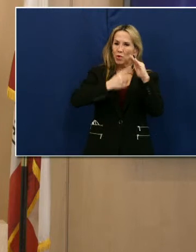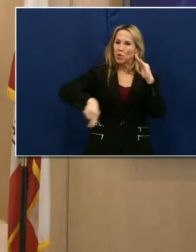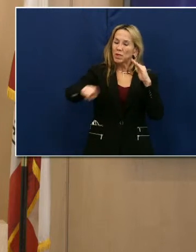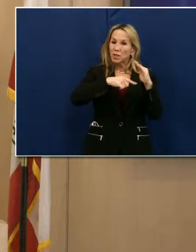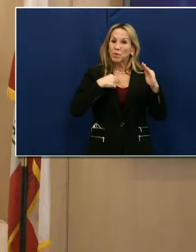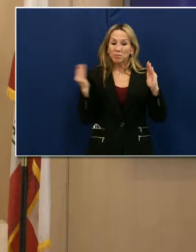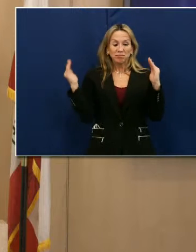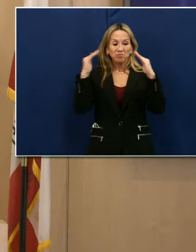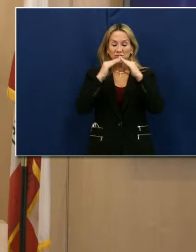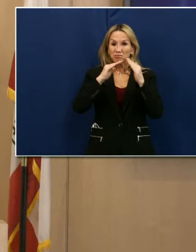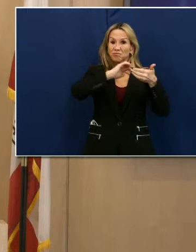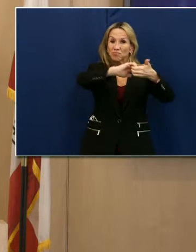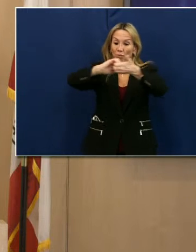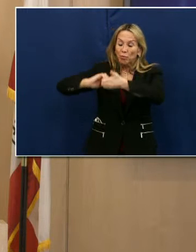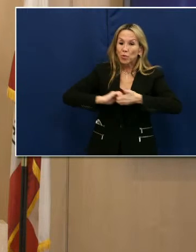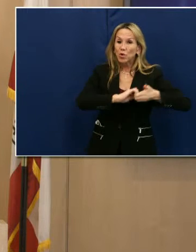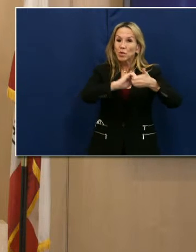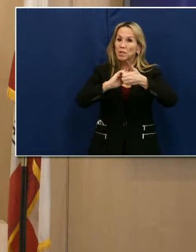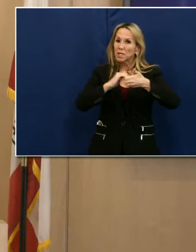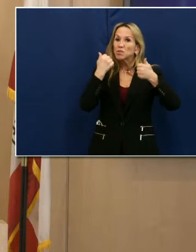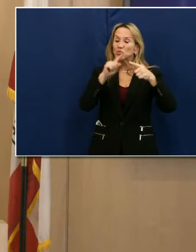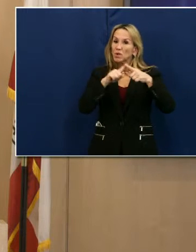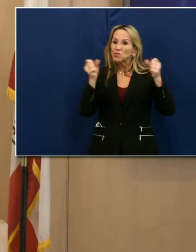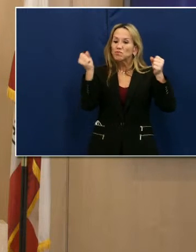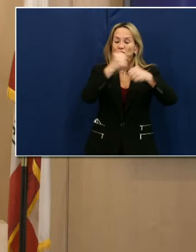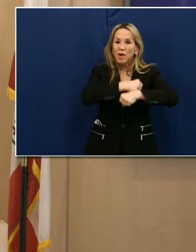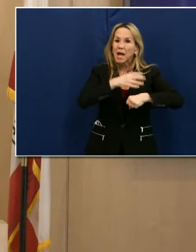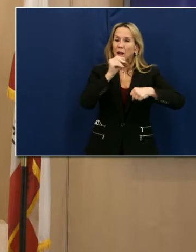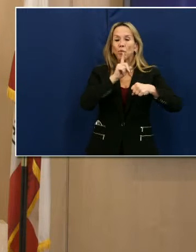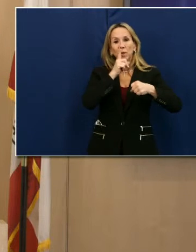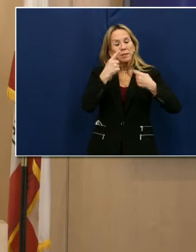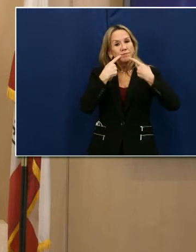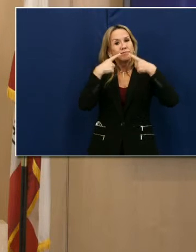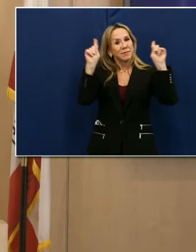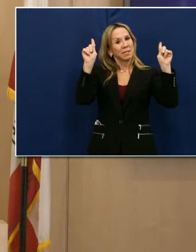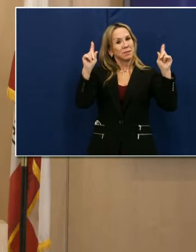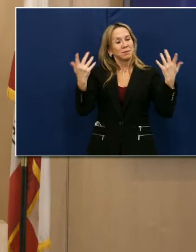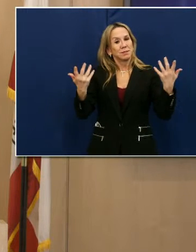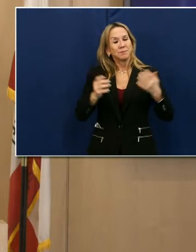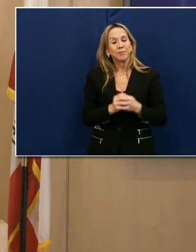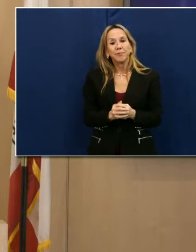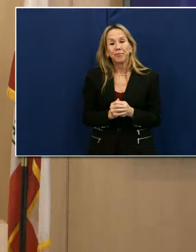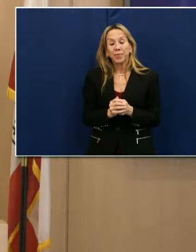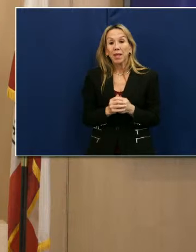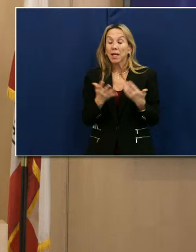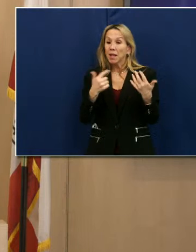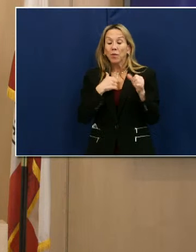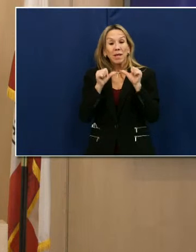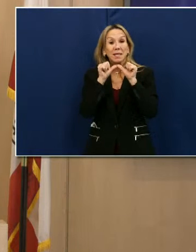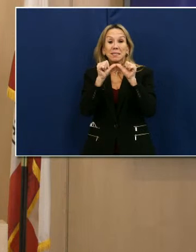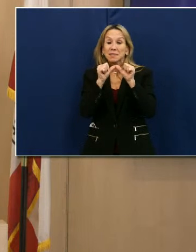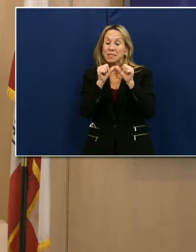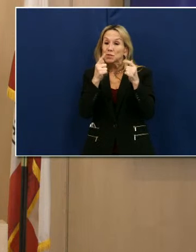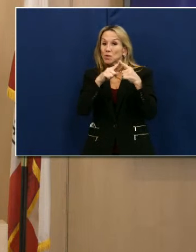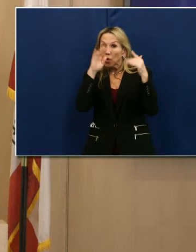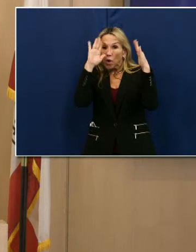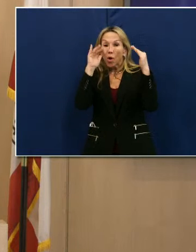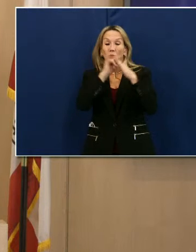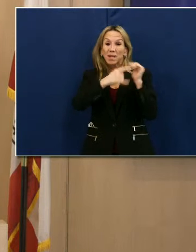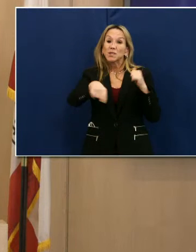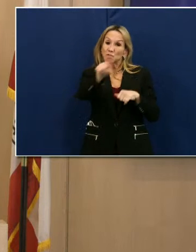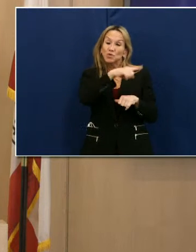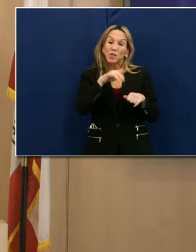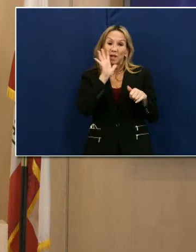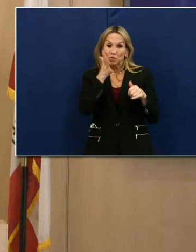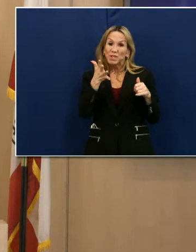come together and we're going to tackle this. We're going to get through this difficult period and we're going to come out of it. And so we continue to hope that the vast majority of folks will find